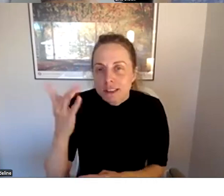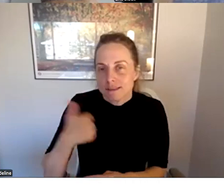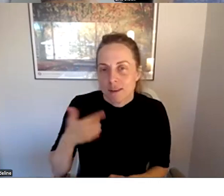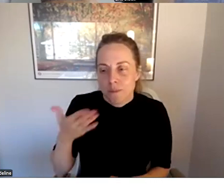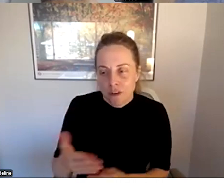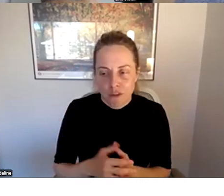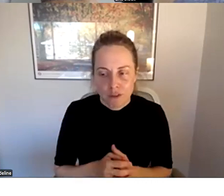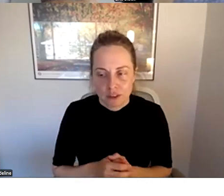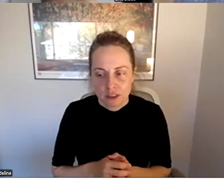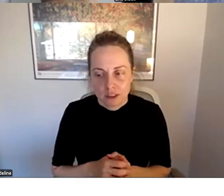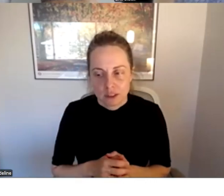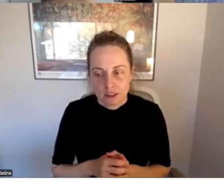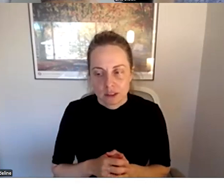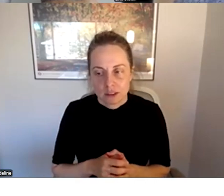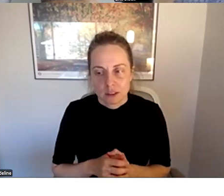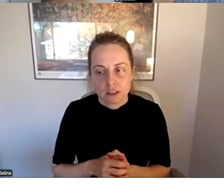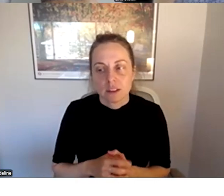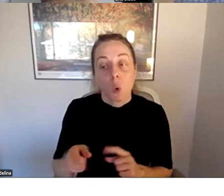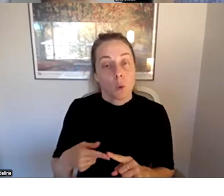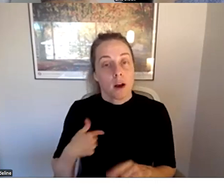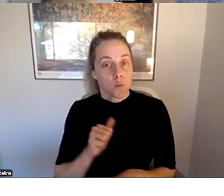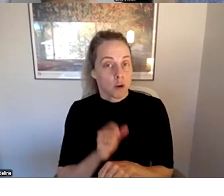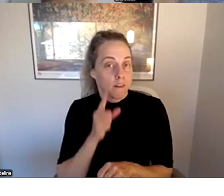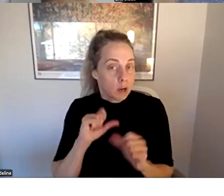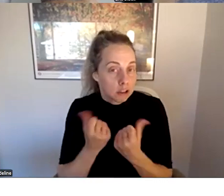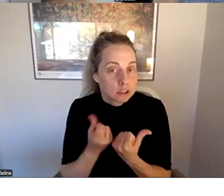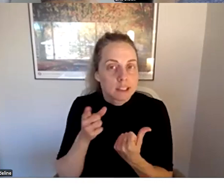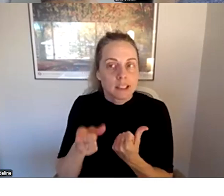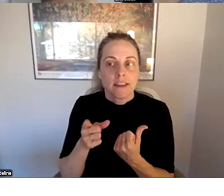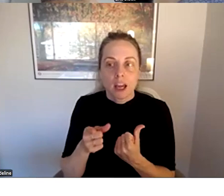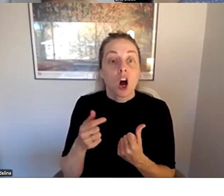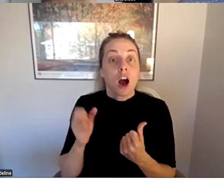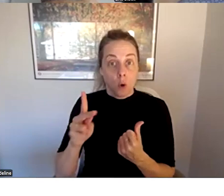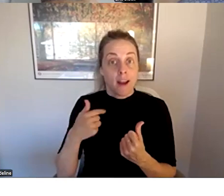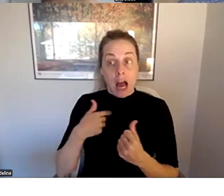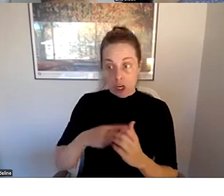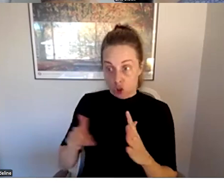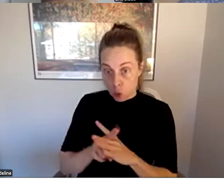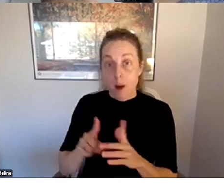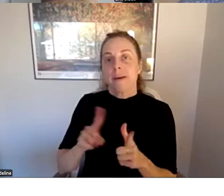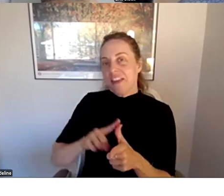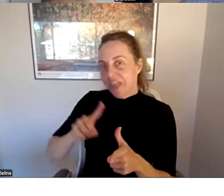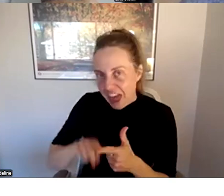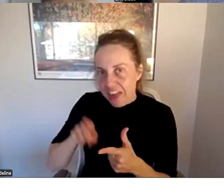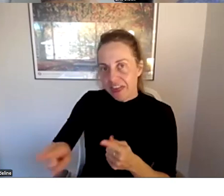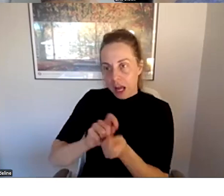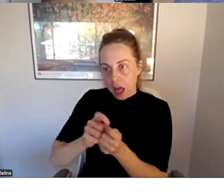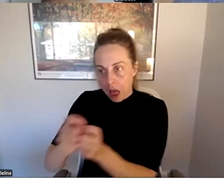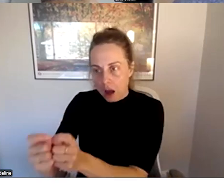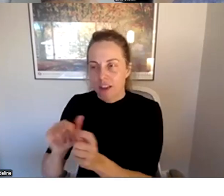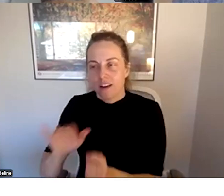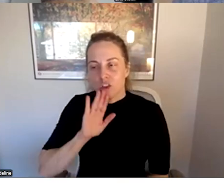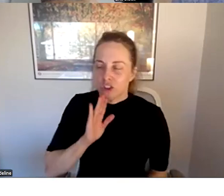when I, you know, if I'm working for an agency and they just aren't making all the changes because I'm there, you know, that can be pretty frustrating.